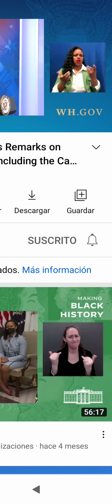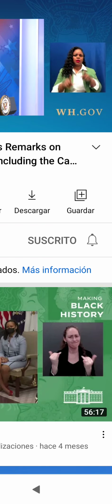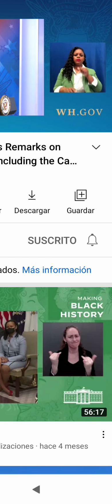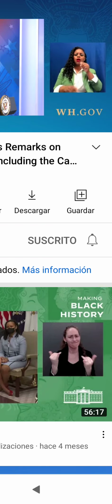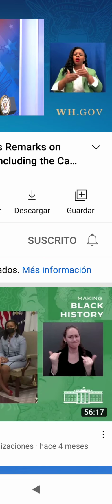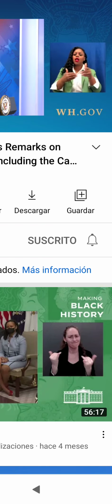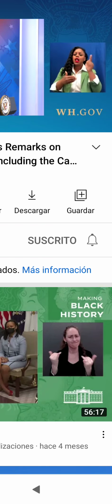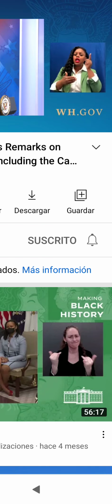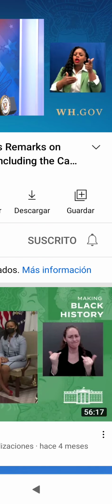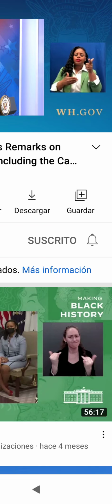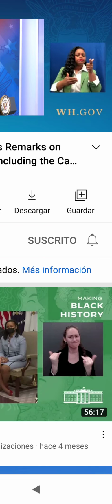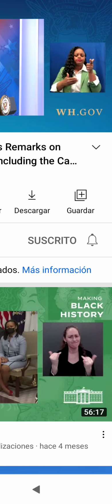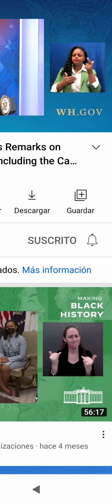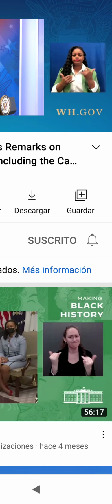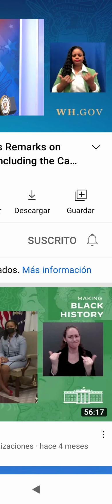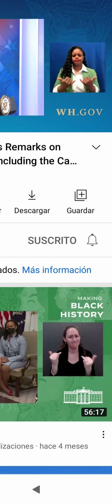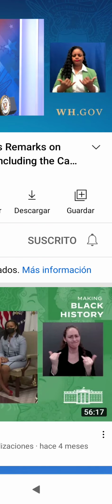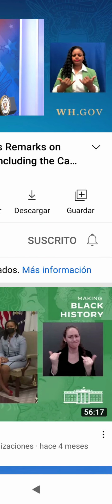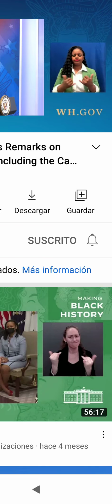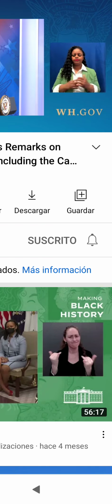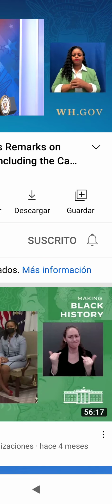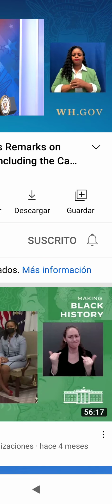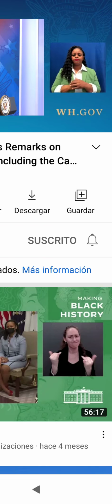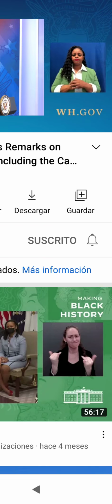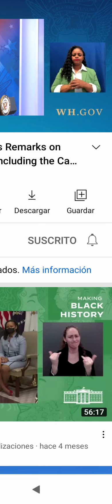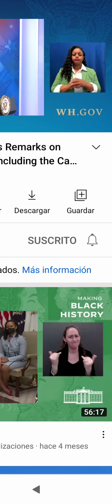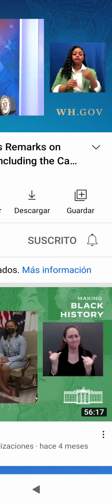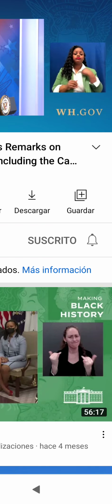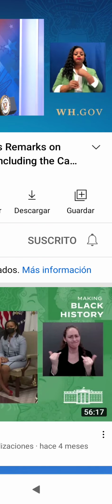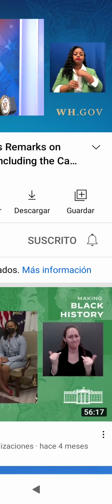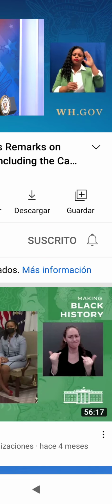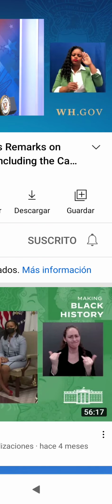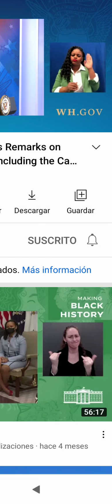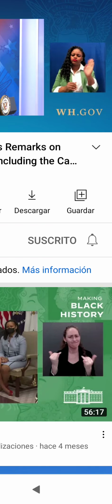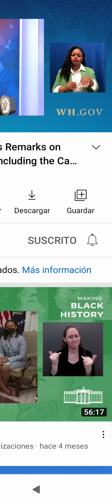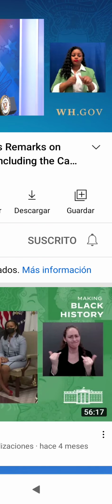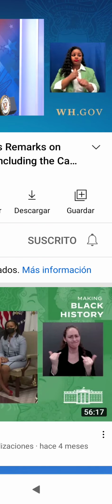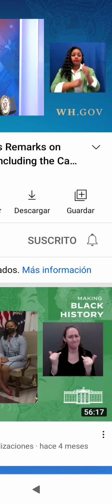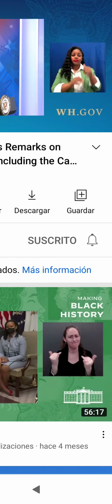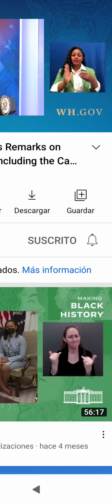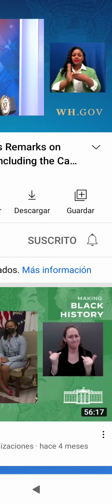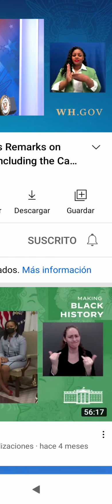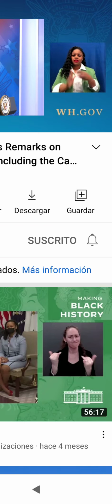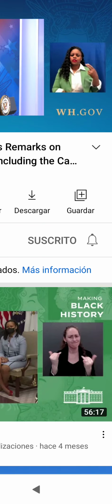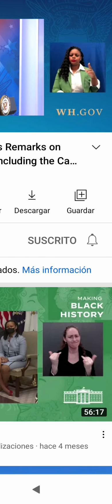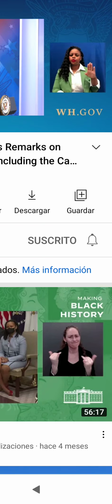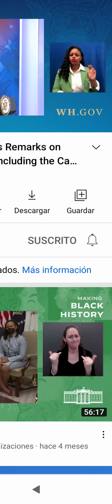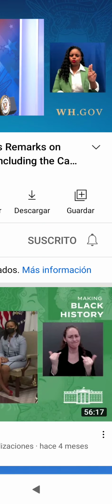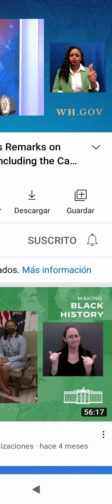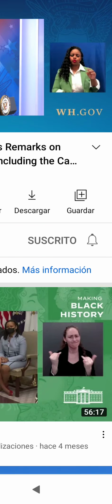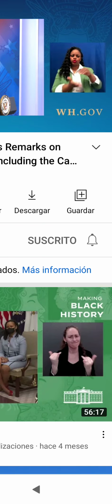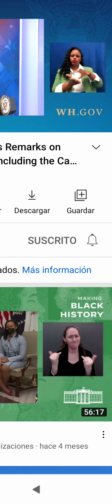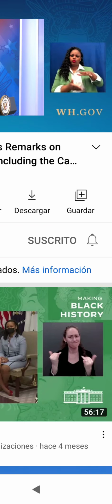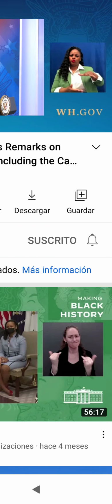strikes. We also know that the threat against HBCUs and their students has deep historical